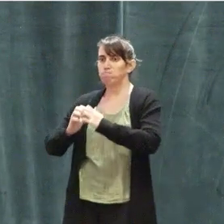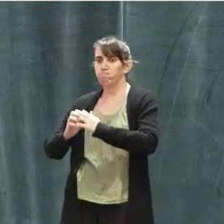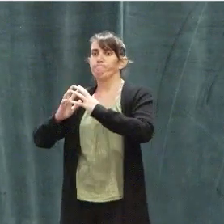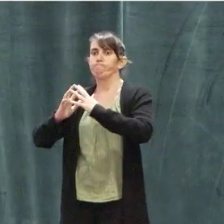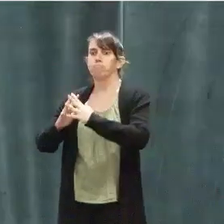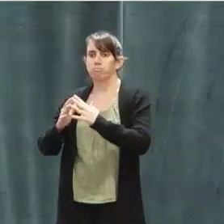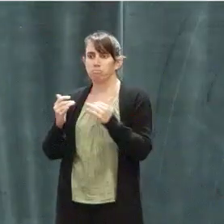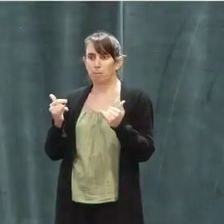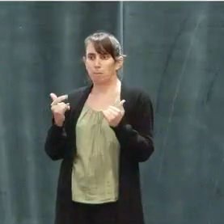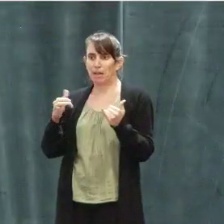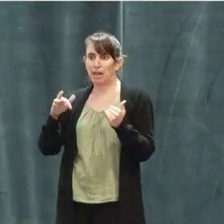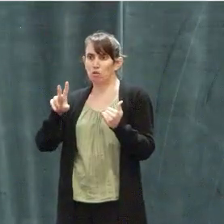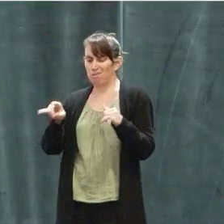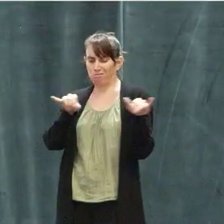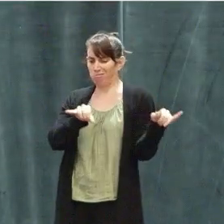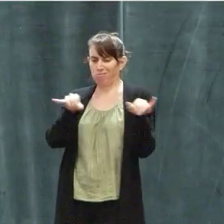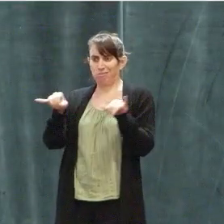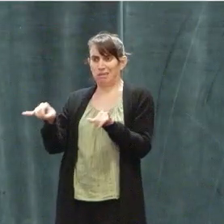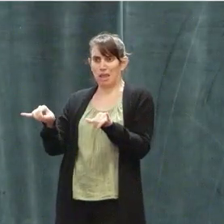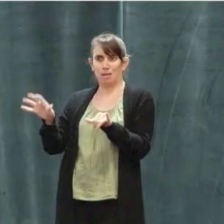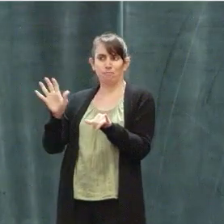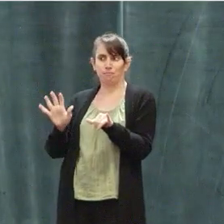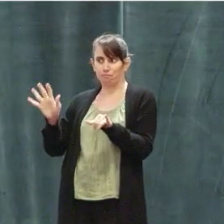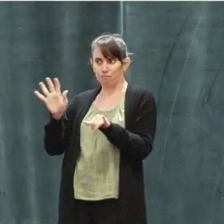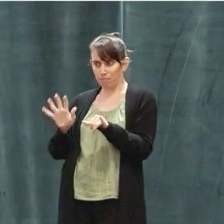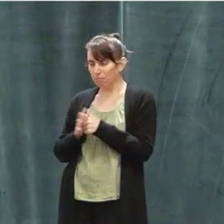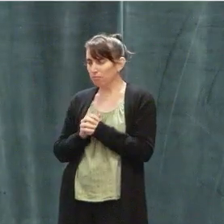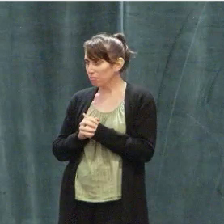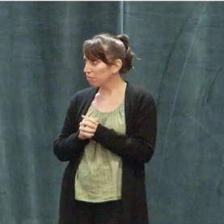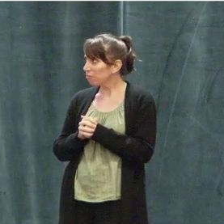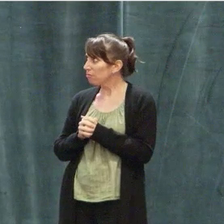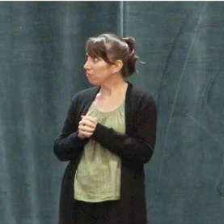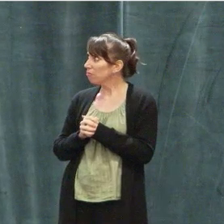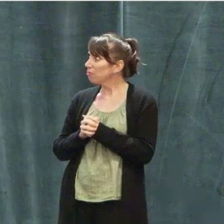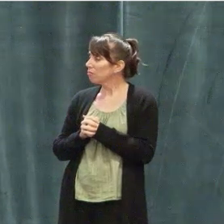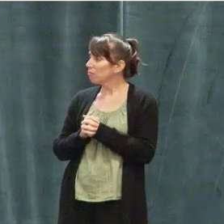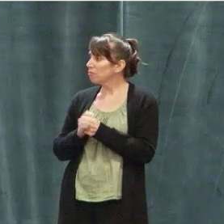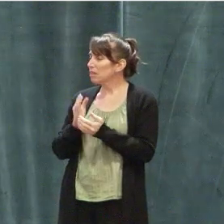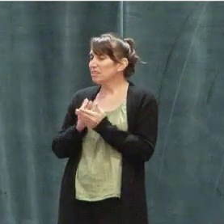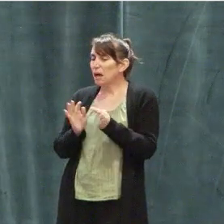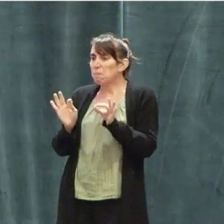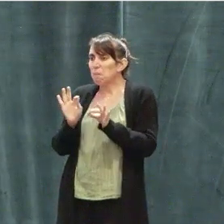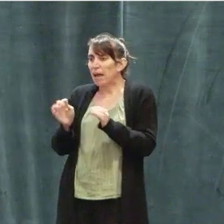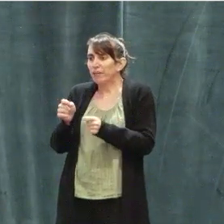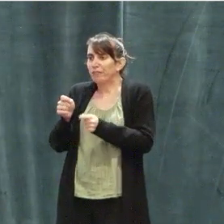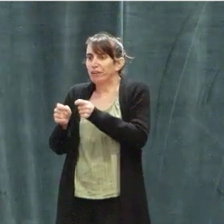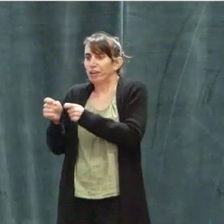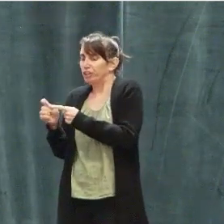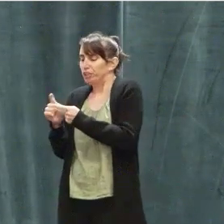restored in much the same way that it currently appears, with some potential minor